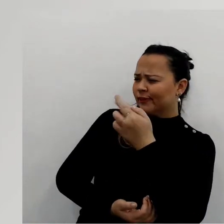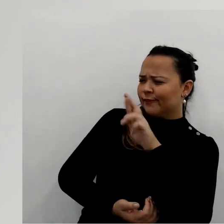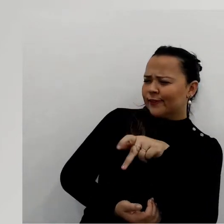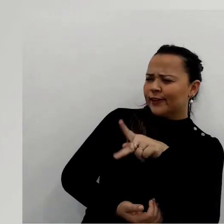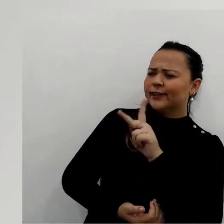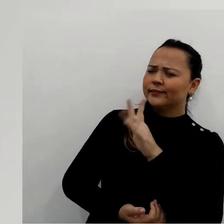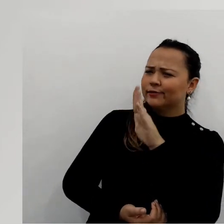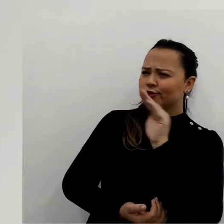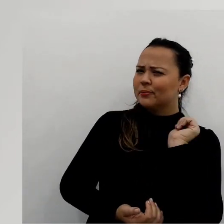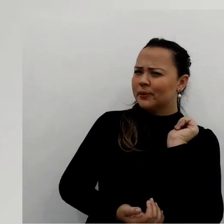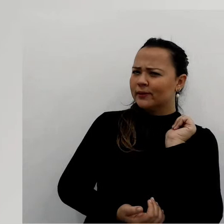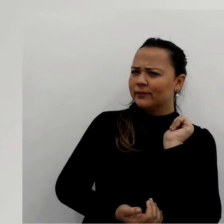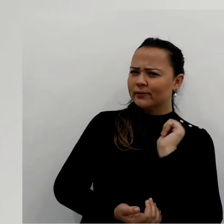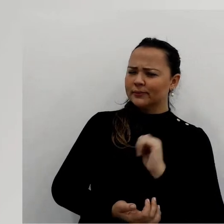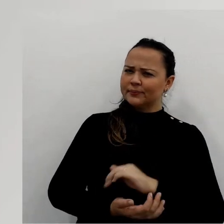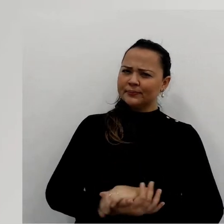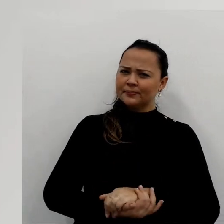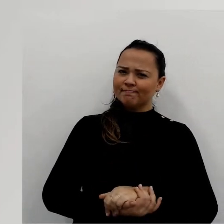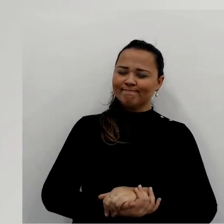everybody.